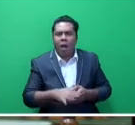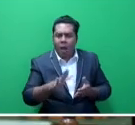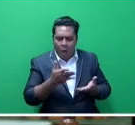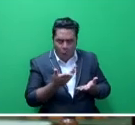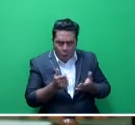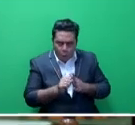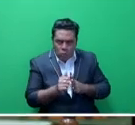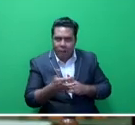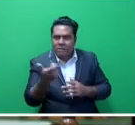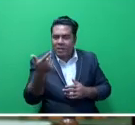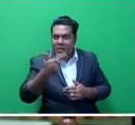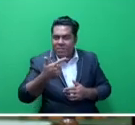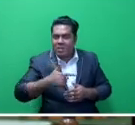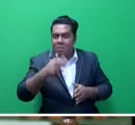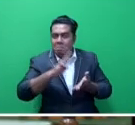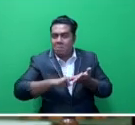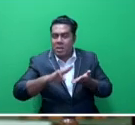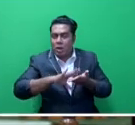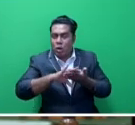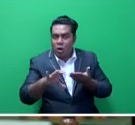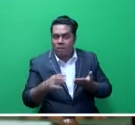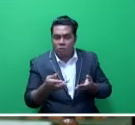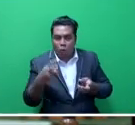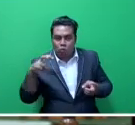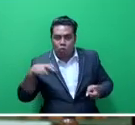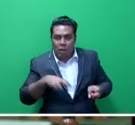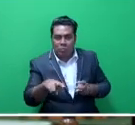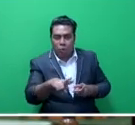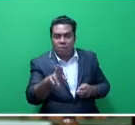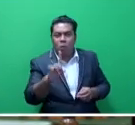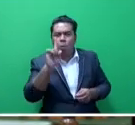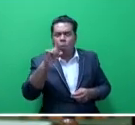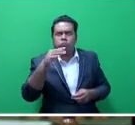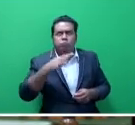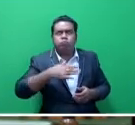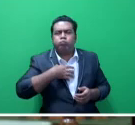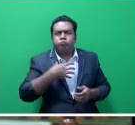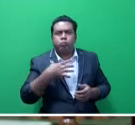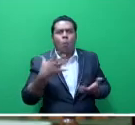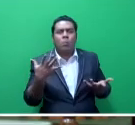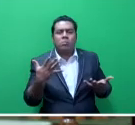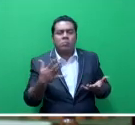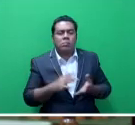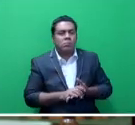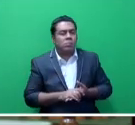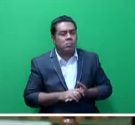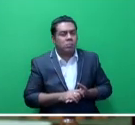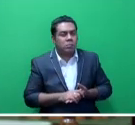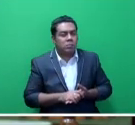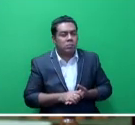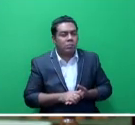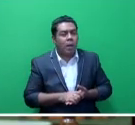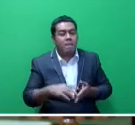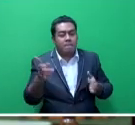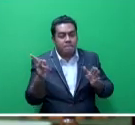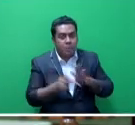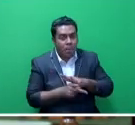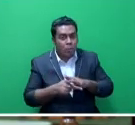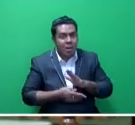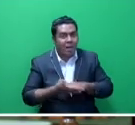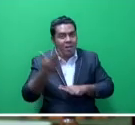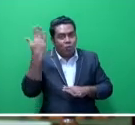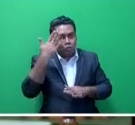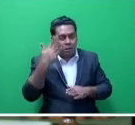for transportation assistance for more than 100 primary and secondary school students from low-income households, which of course includes not just